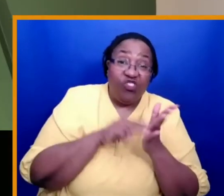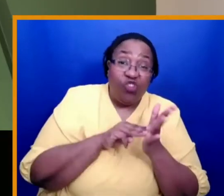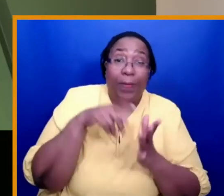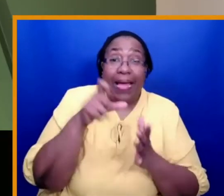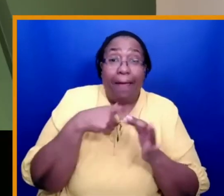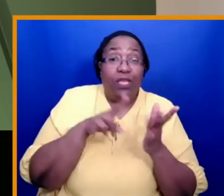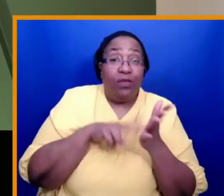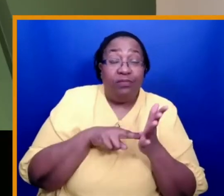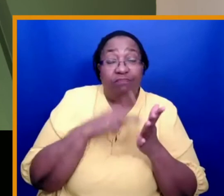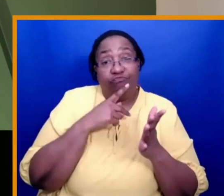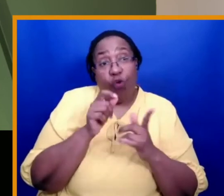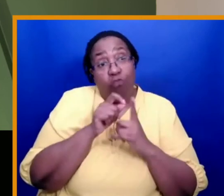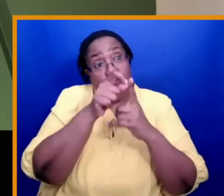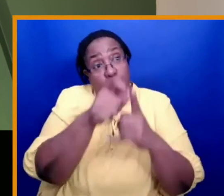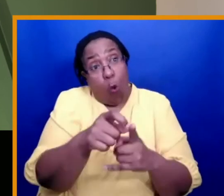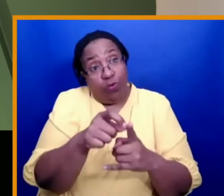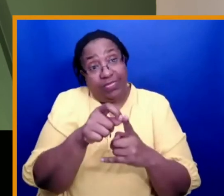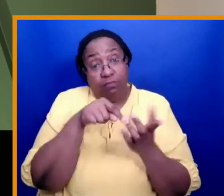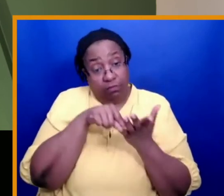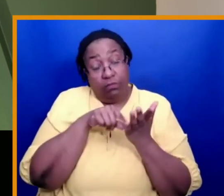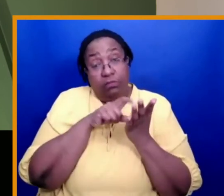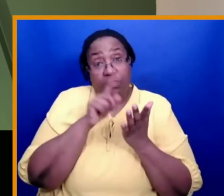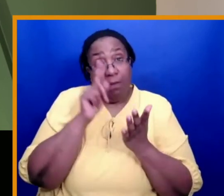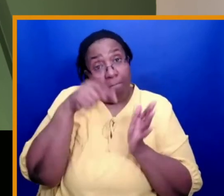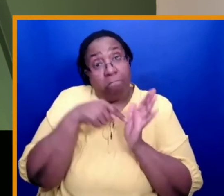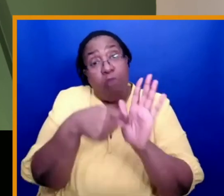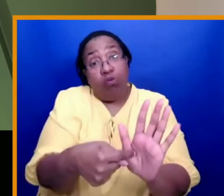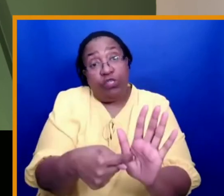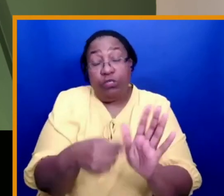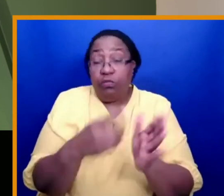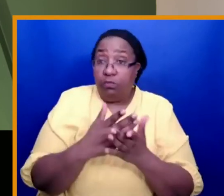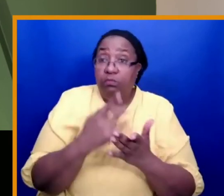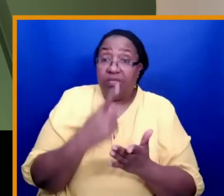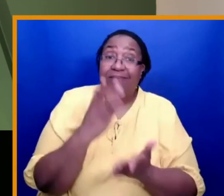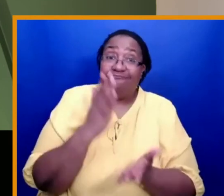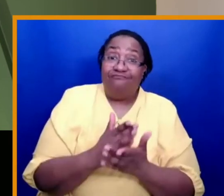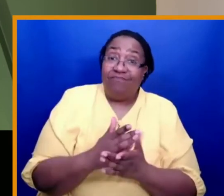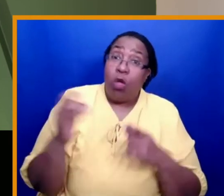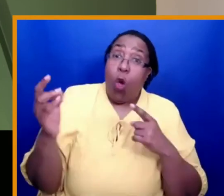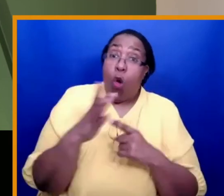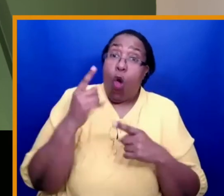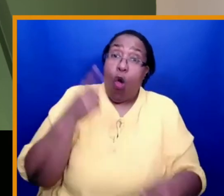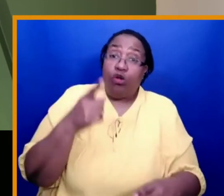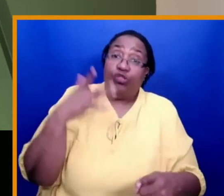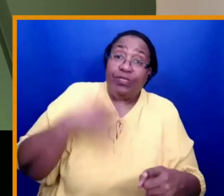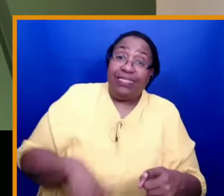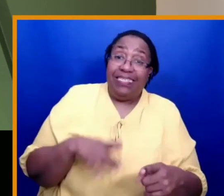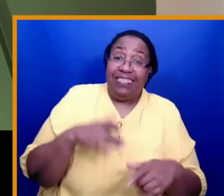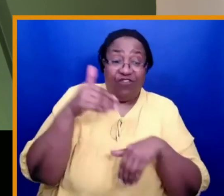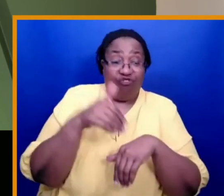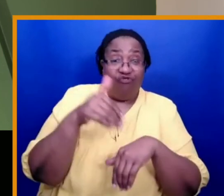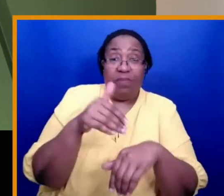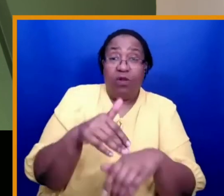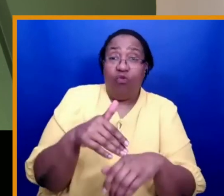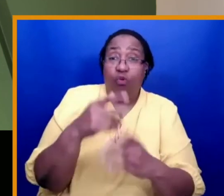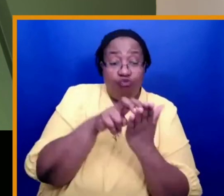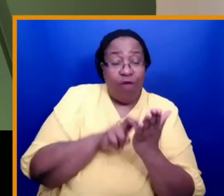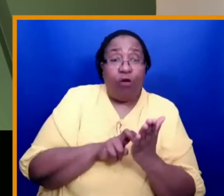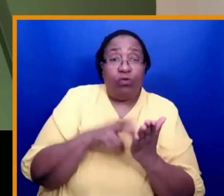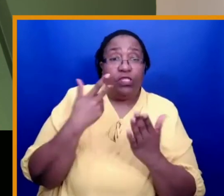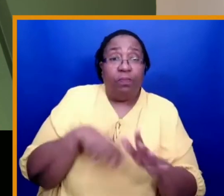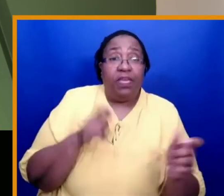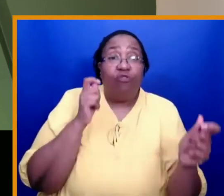and for recognising that the evidence supports an urgent need for criminal record reform. I would first like